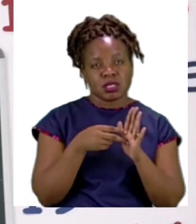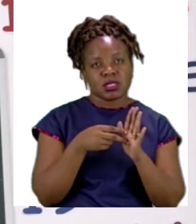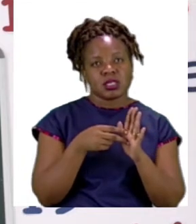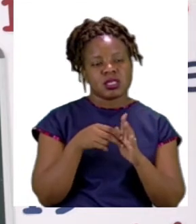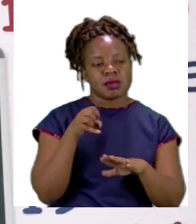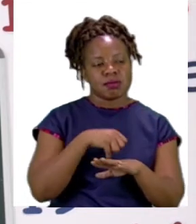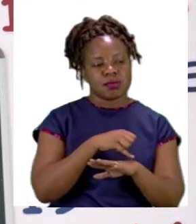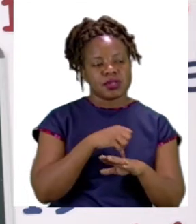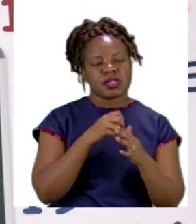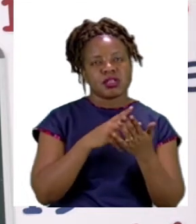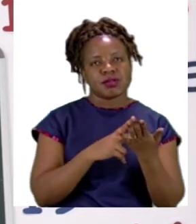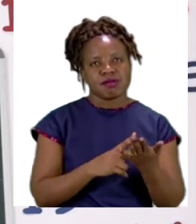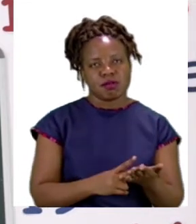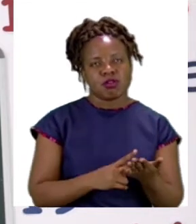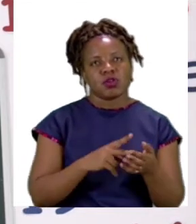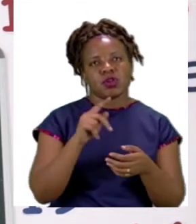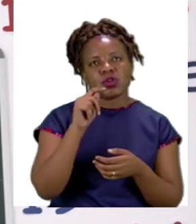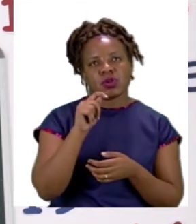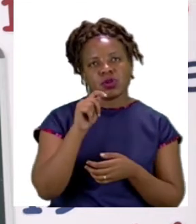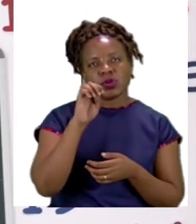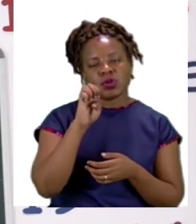number 3 in